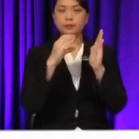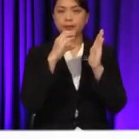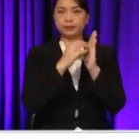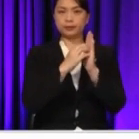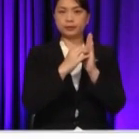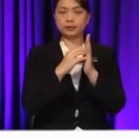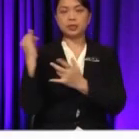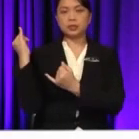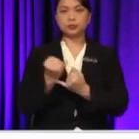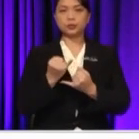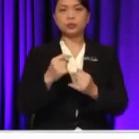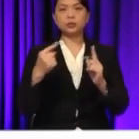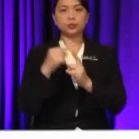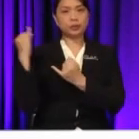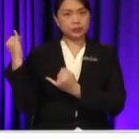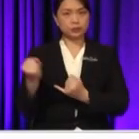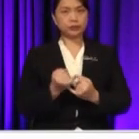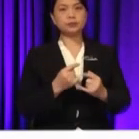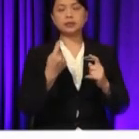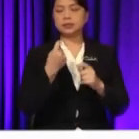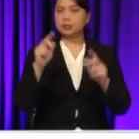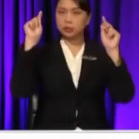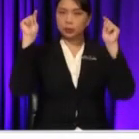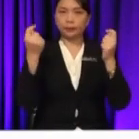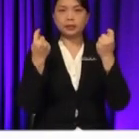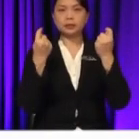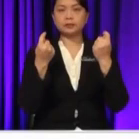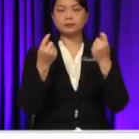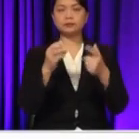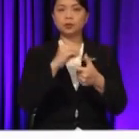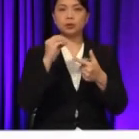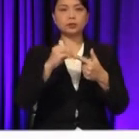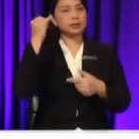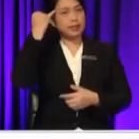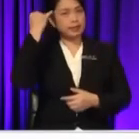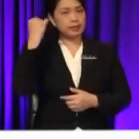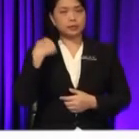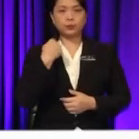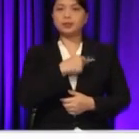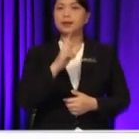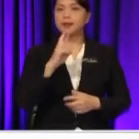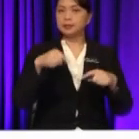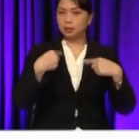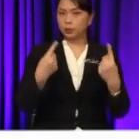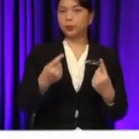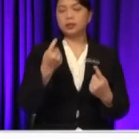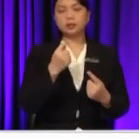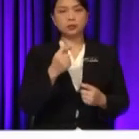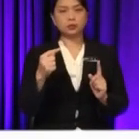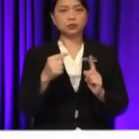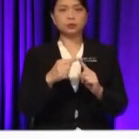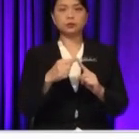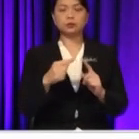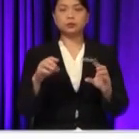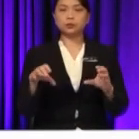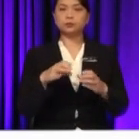introduction. Here we are going to introduce the topic, okay, or the ideas, all the ideas that we are going to talk later on. And then we